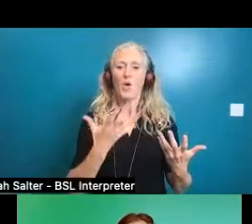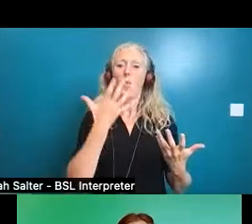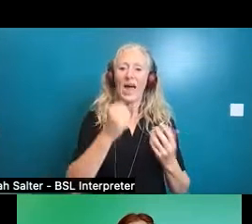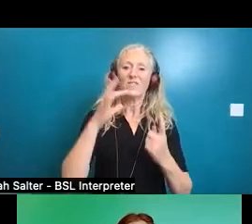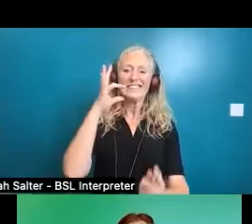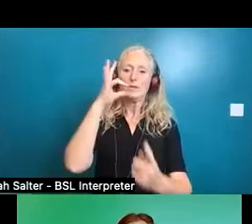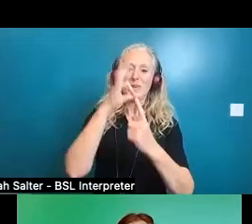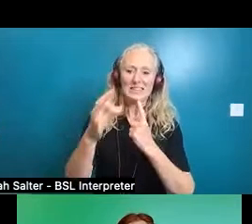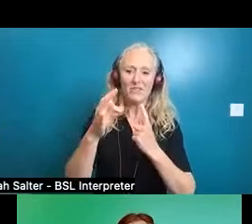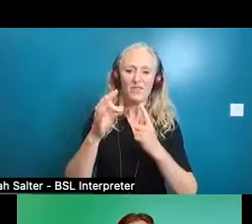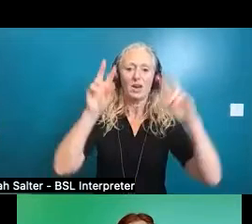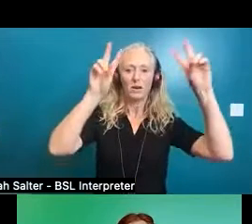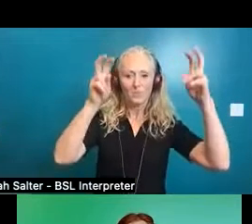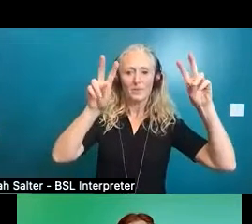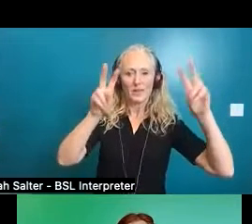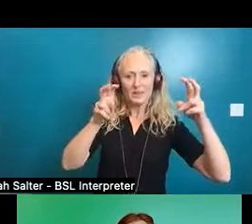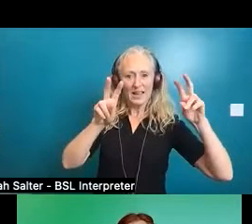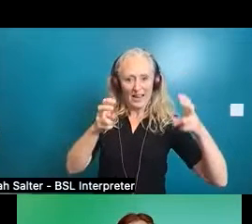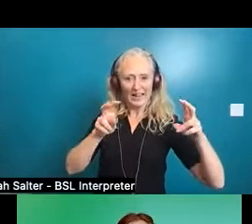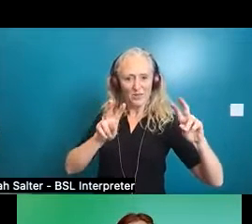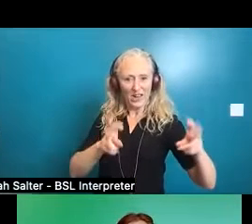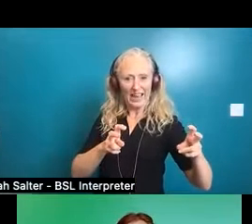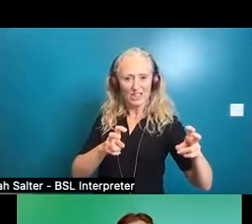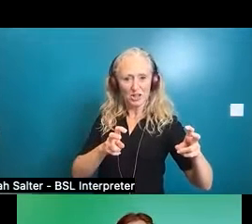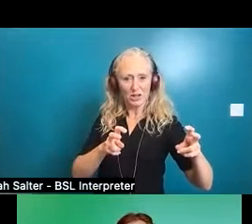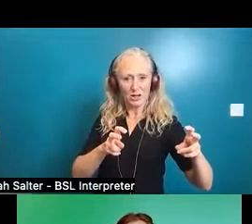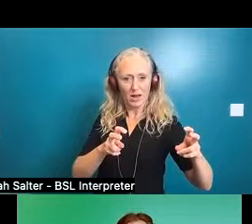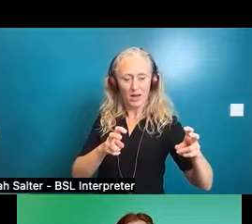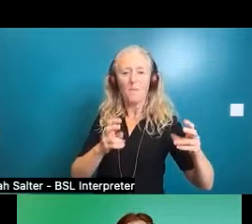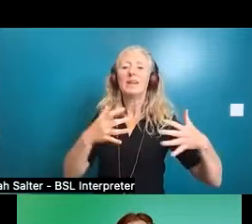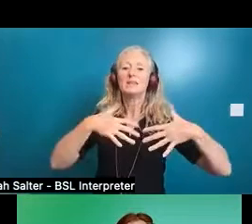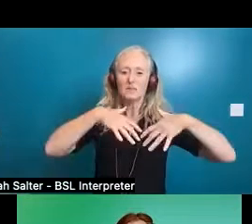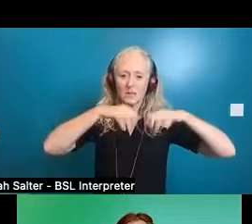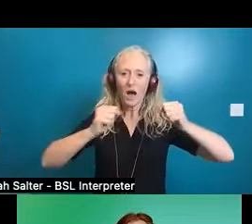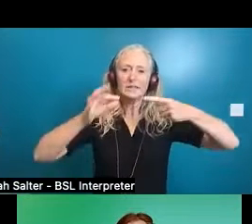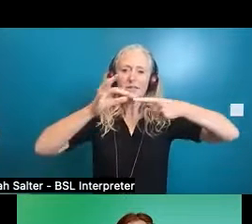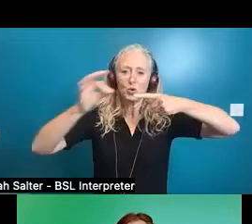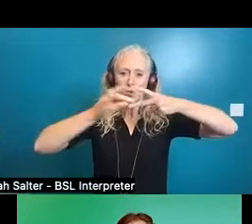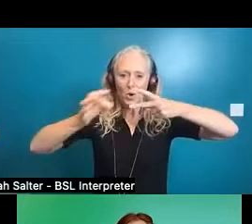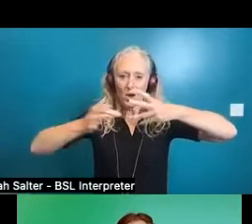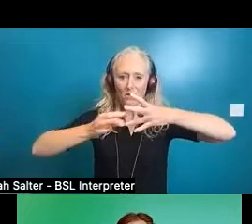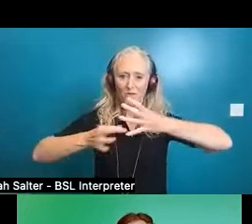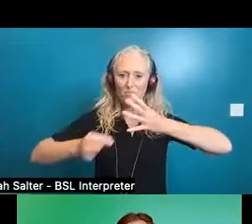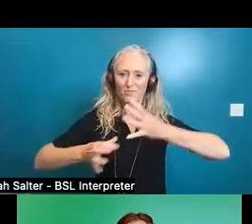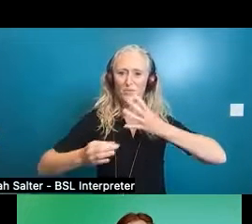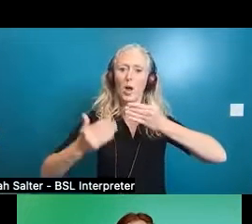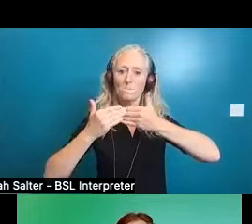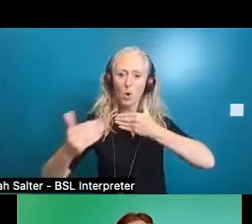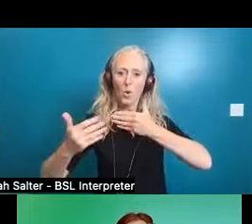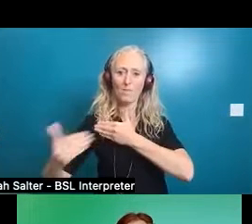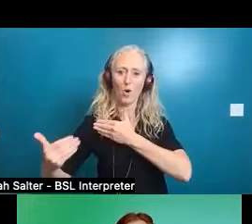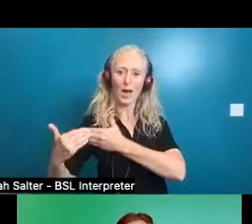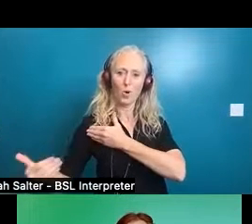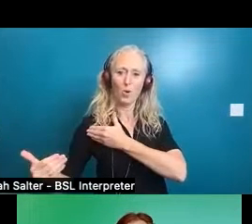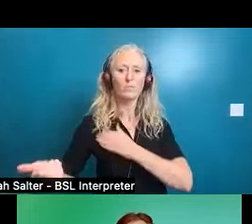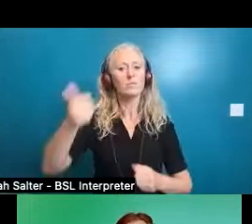It holds true, and I'll explain why there's a bit of fragmentation. So with Usher 1, we